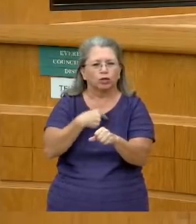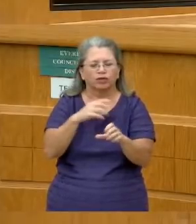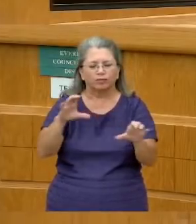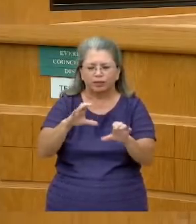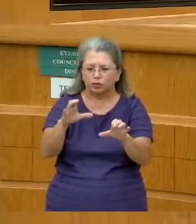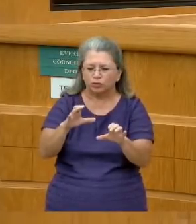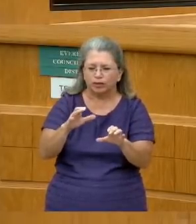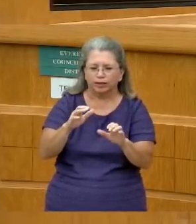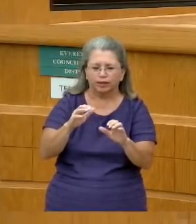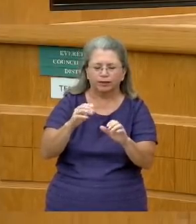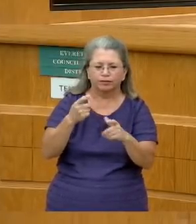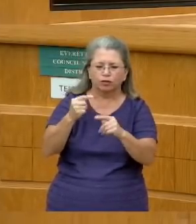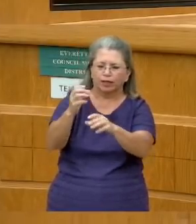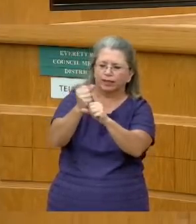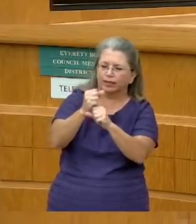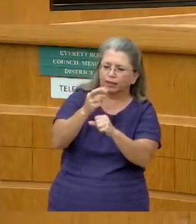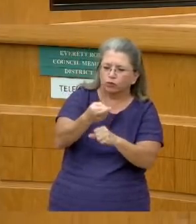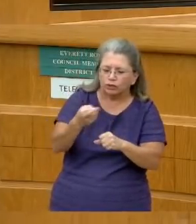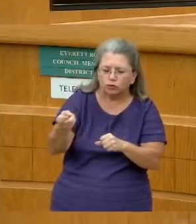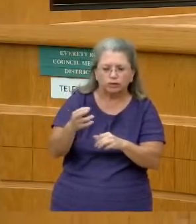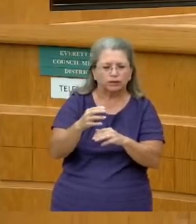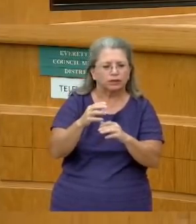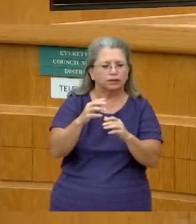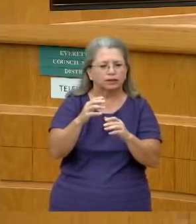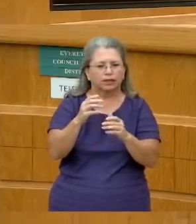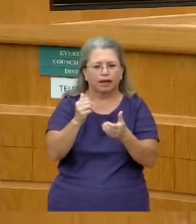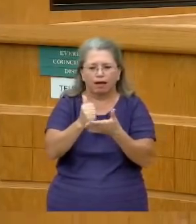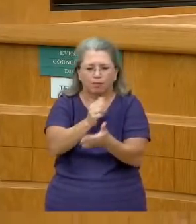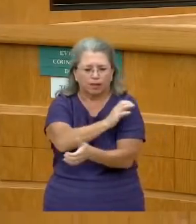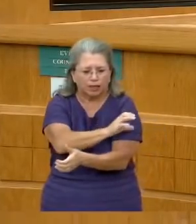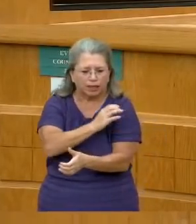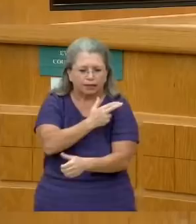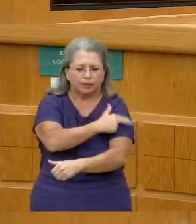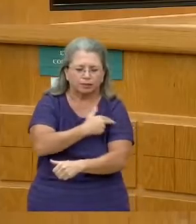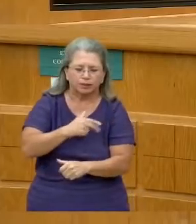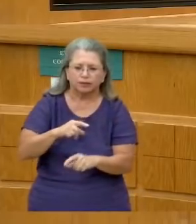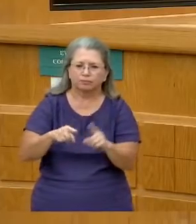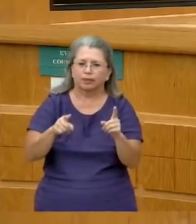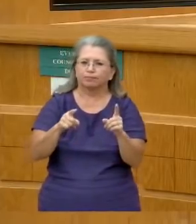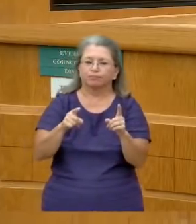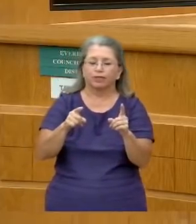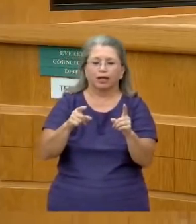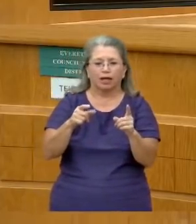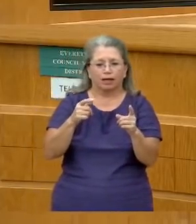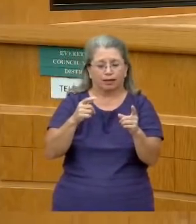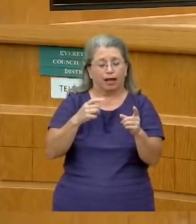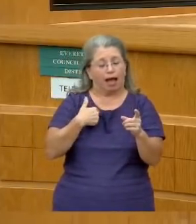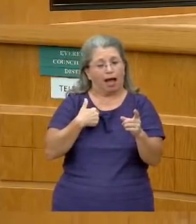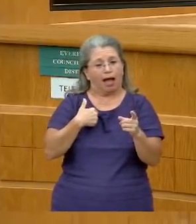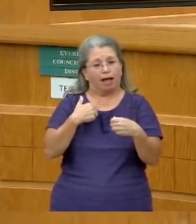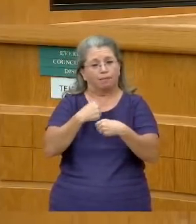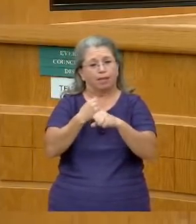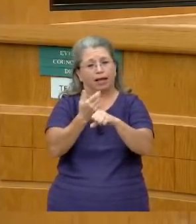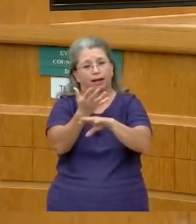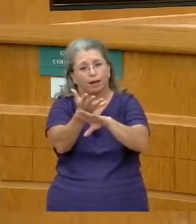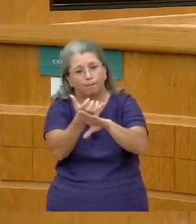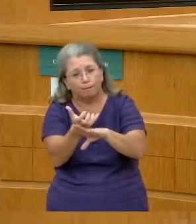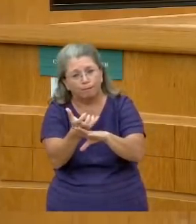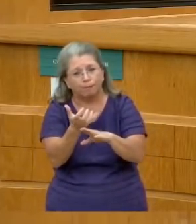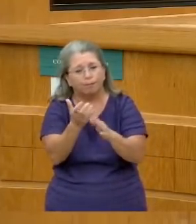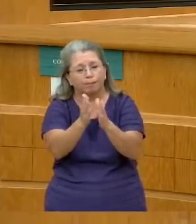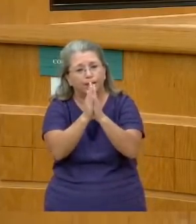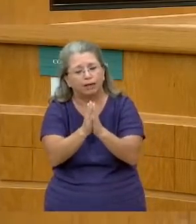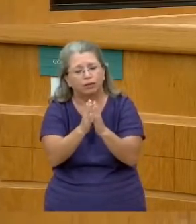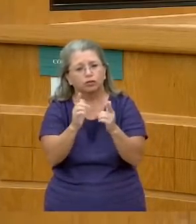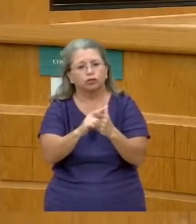with resources or with clinics. But at the end of the day, I made an appeal to the Spanish-speaking audience, which I often feel